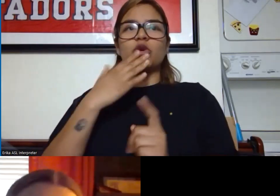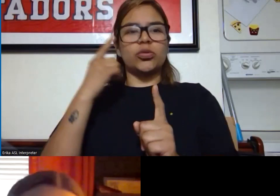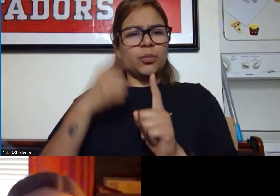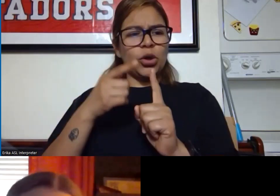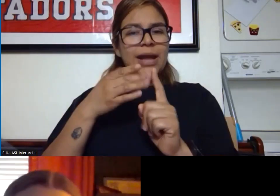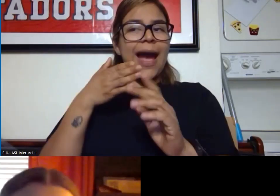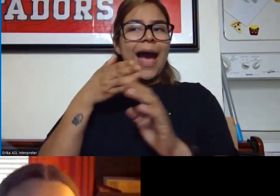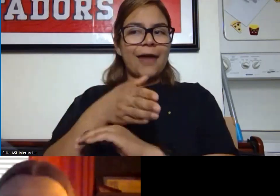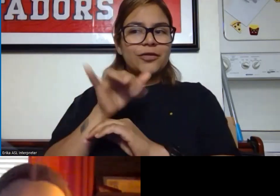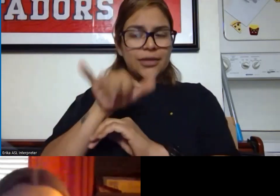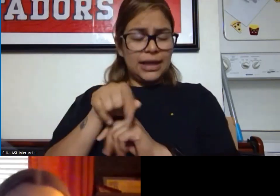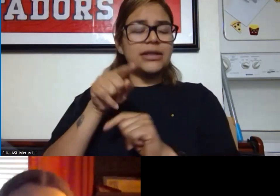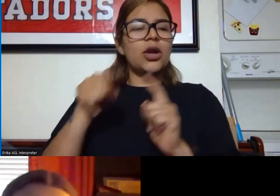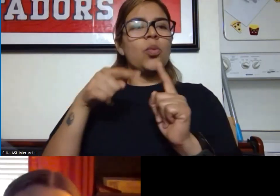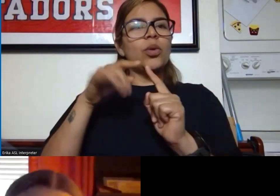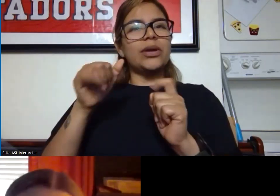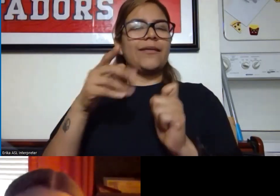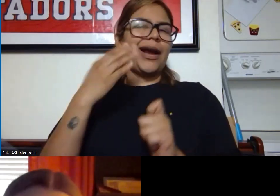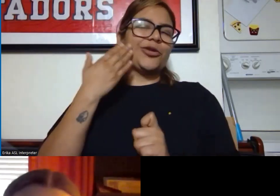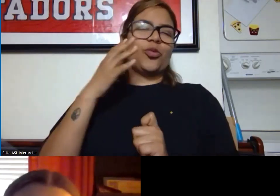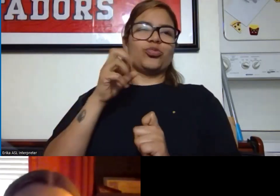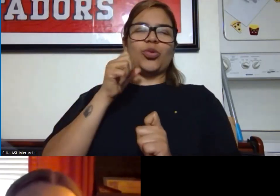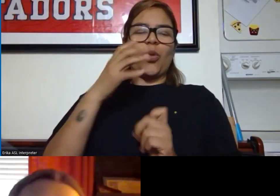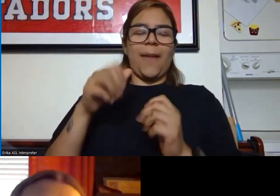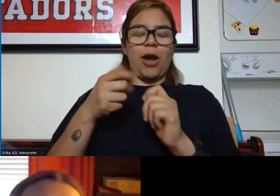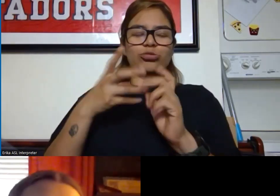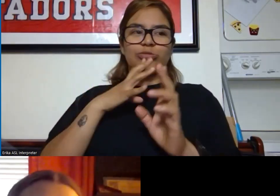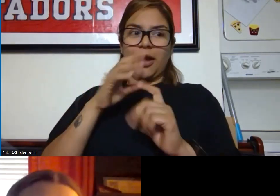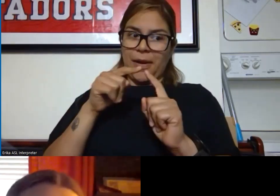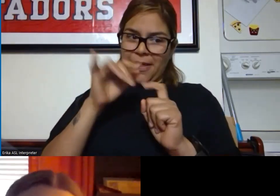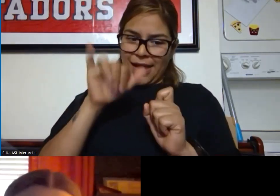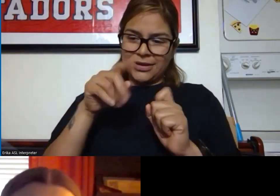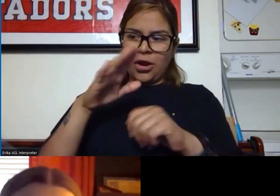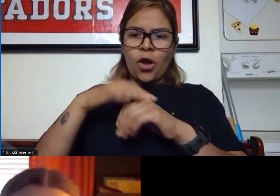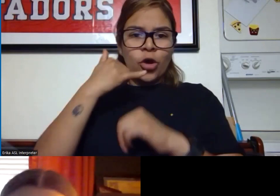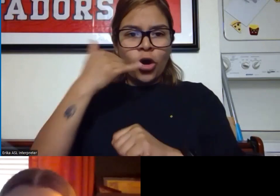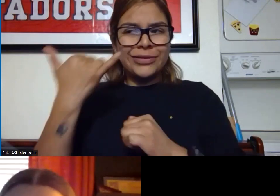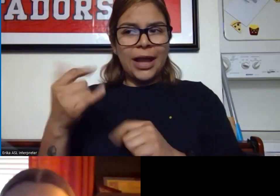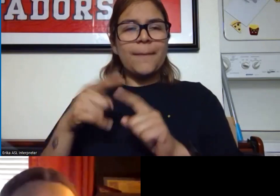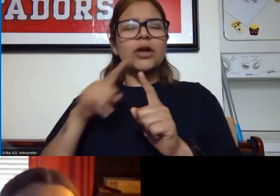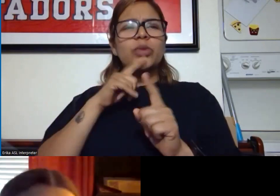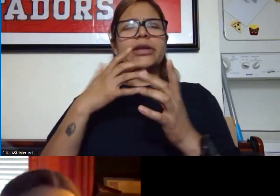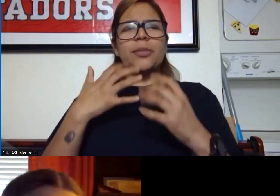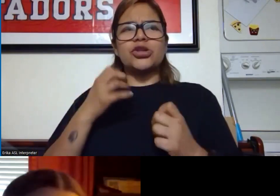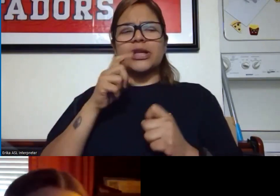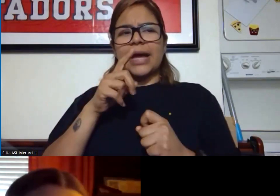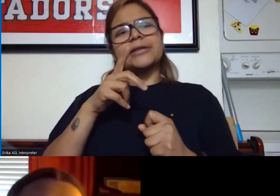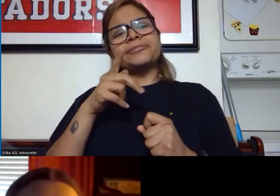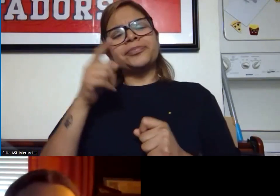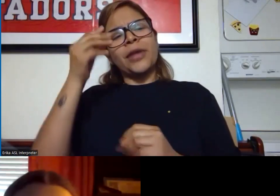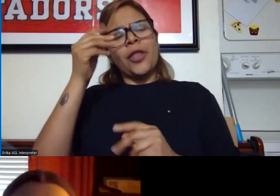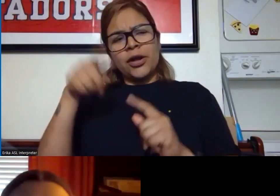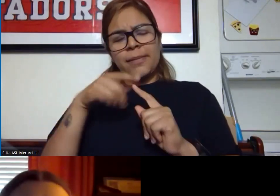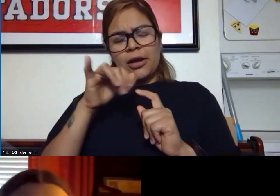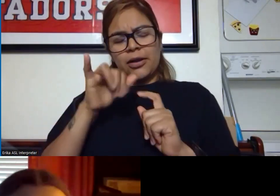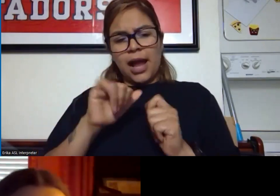think that's something we can take back. I don't want to speak for our GDS colleagues on the call, but I do appreciate that consideration, as well as I think